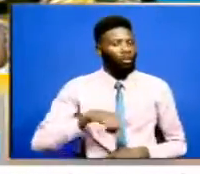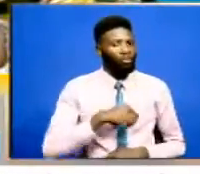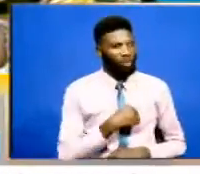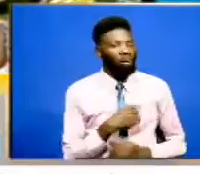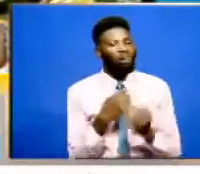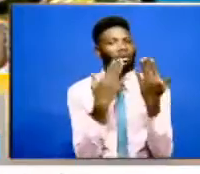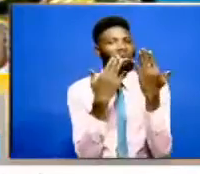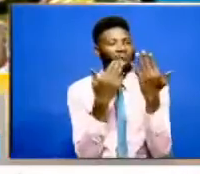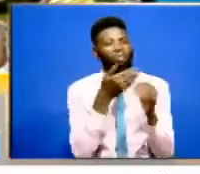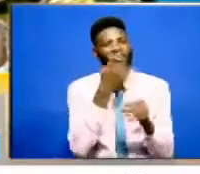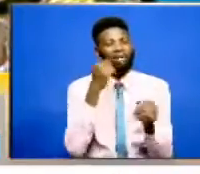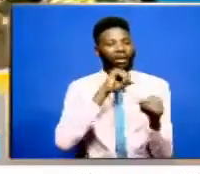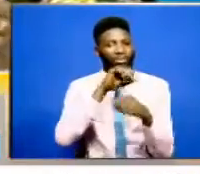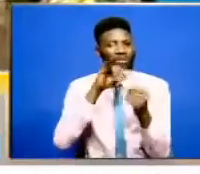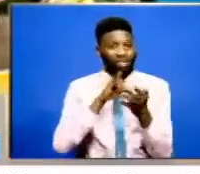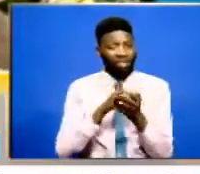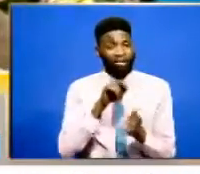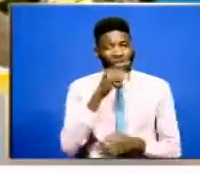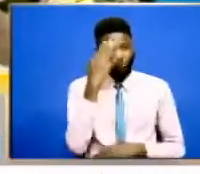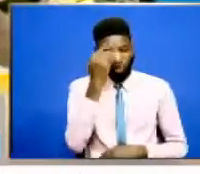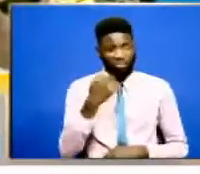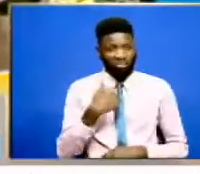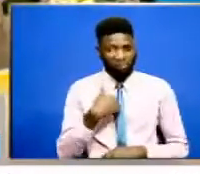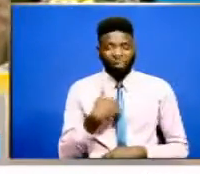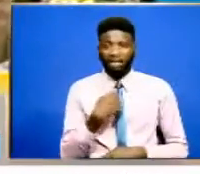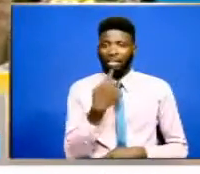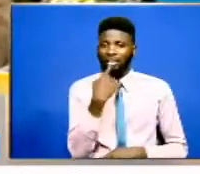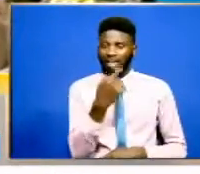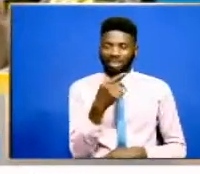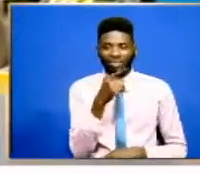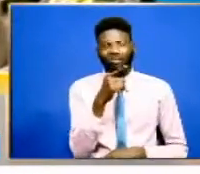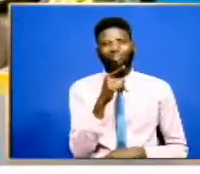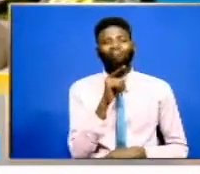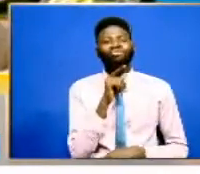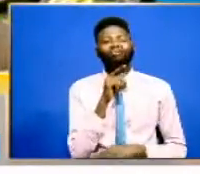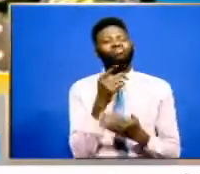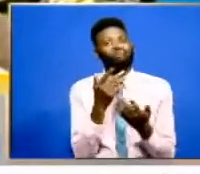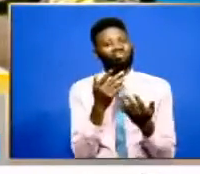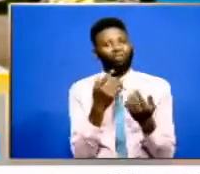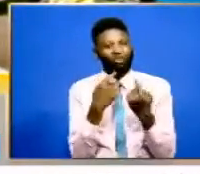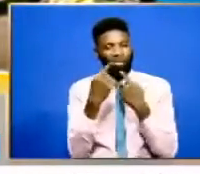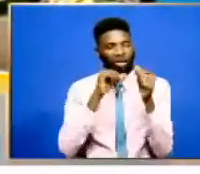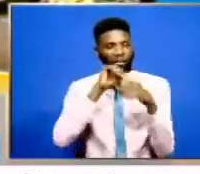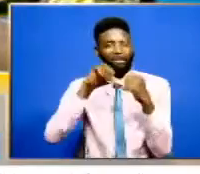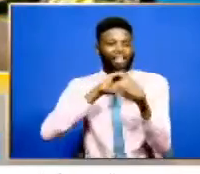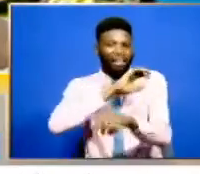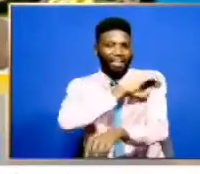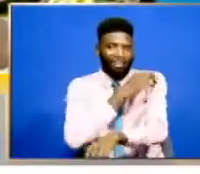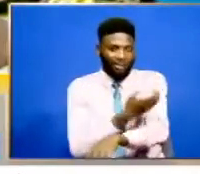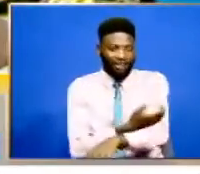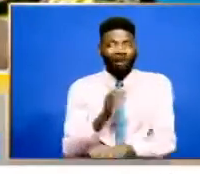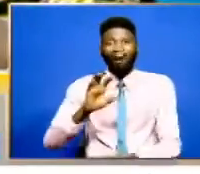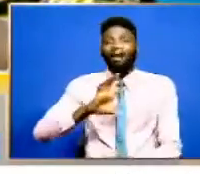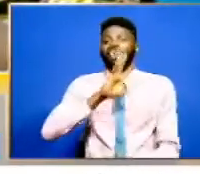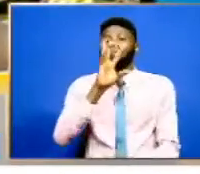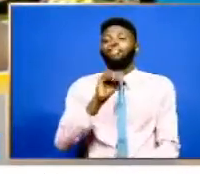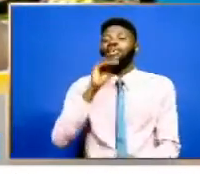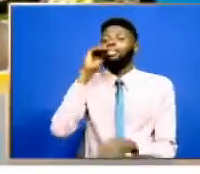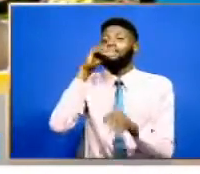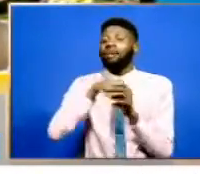comes to that. That is why I actually told you it's off the cuff when we talk about energy, and especially in Africa, where a lot